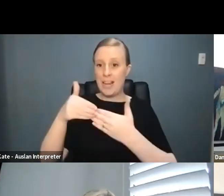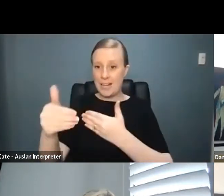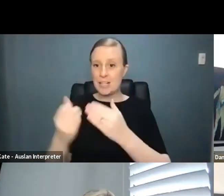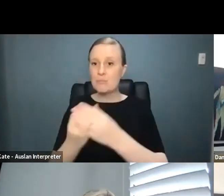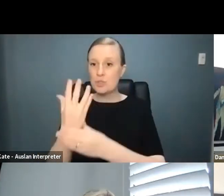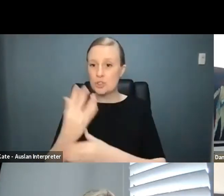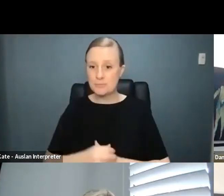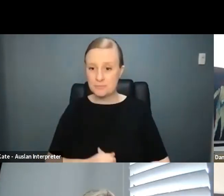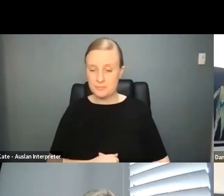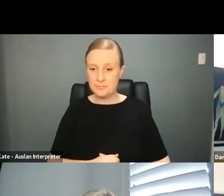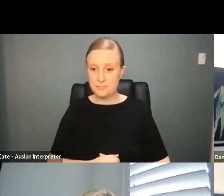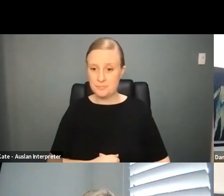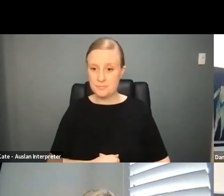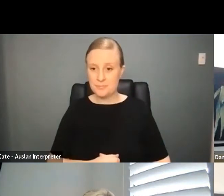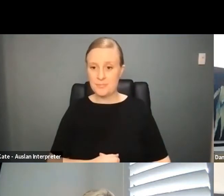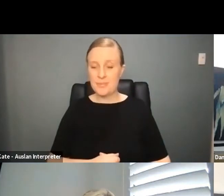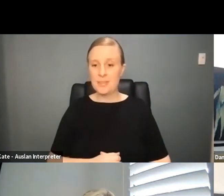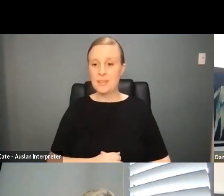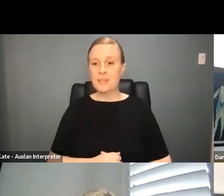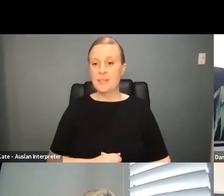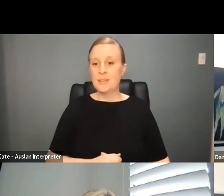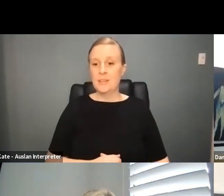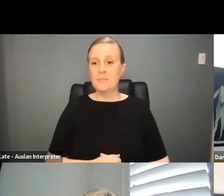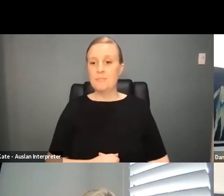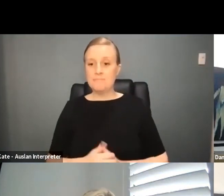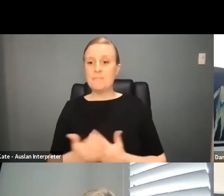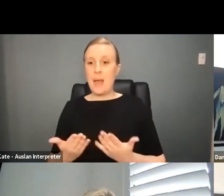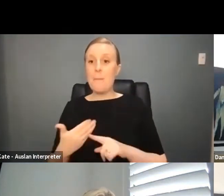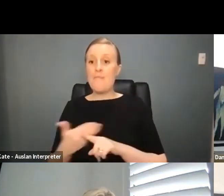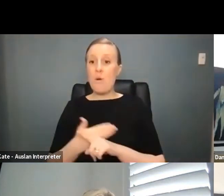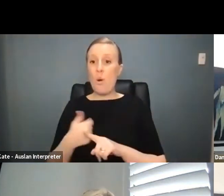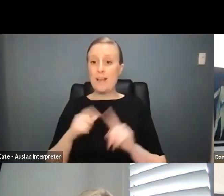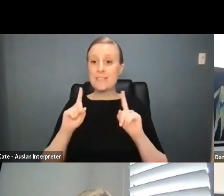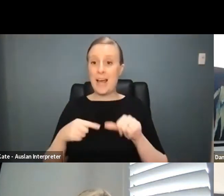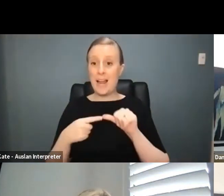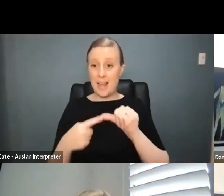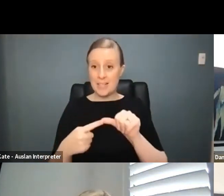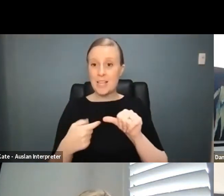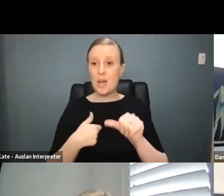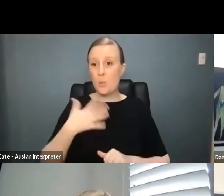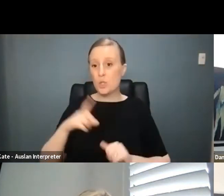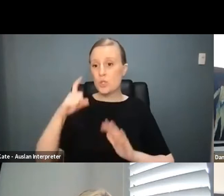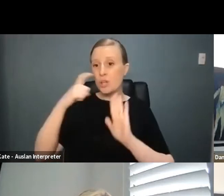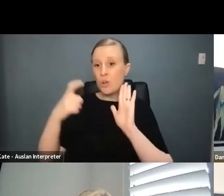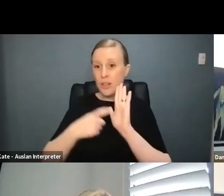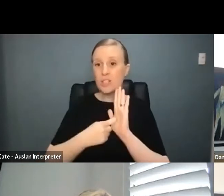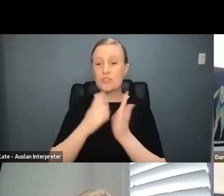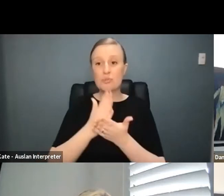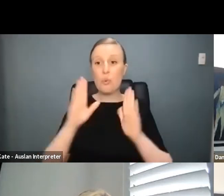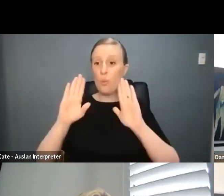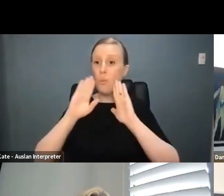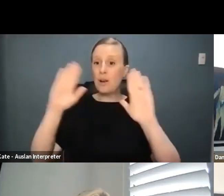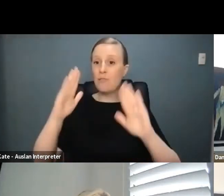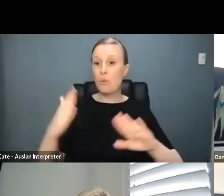Look, and before I begin, I'd also just like to acknowledge the wonderful work that